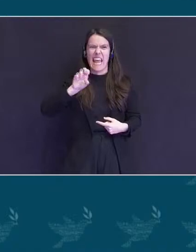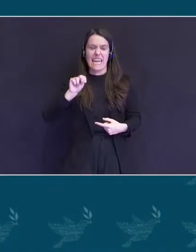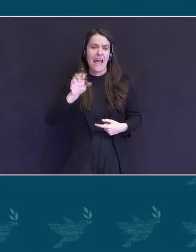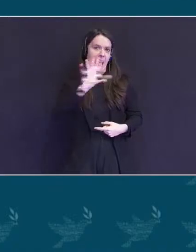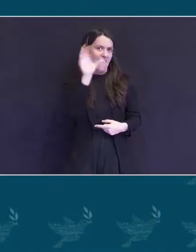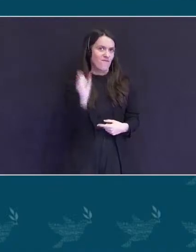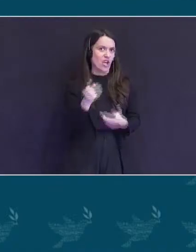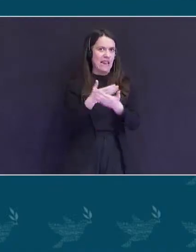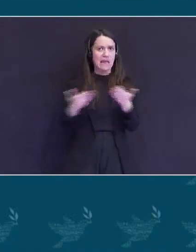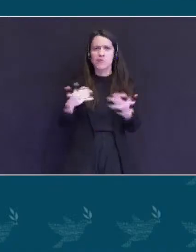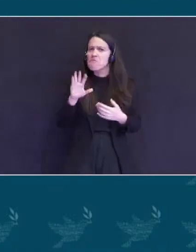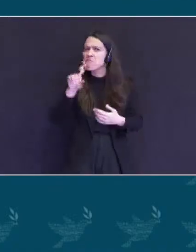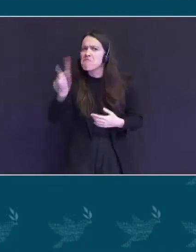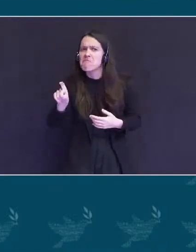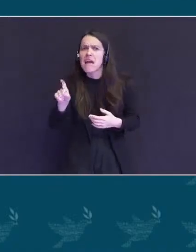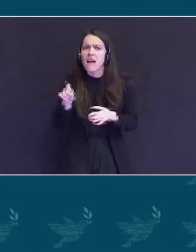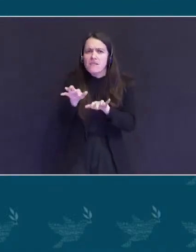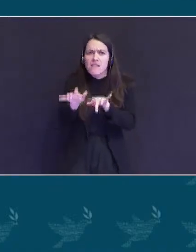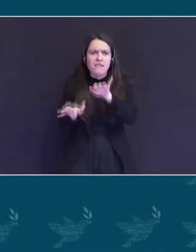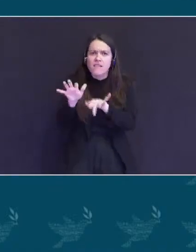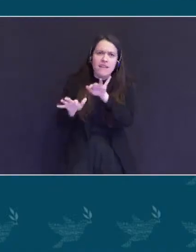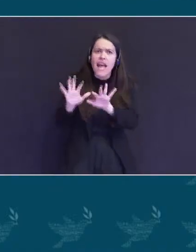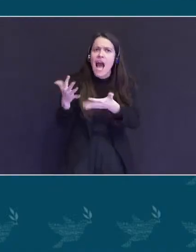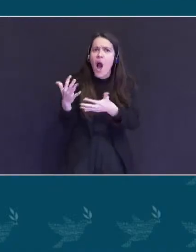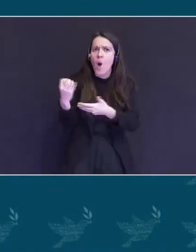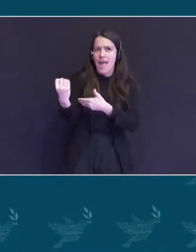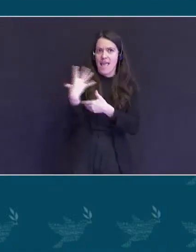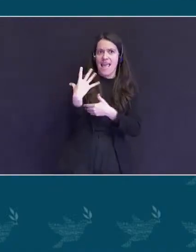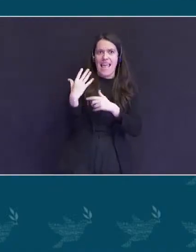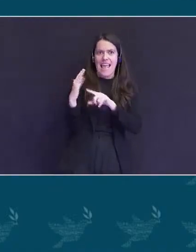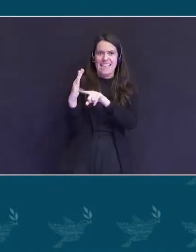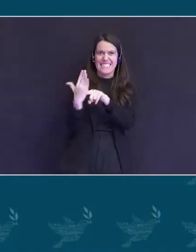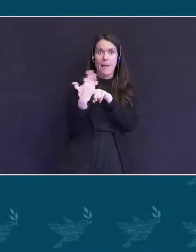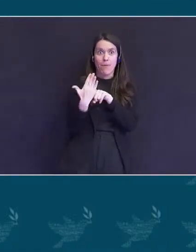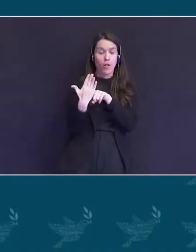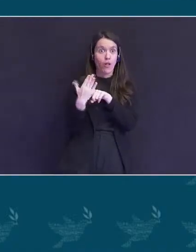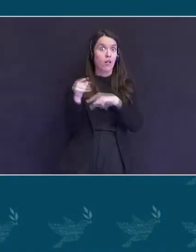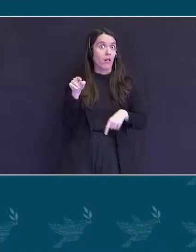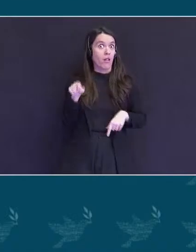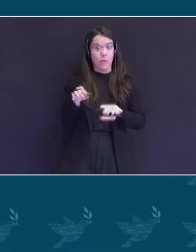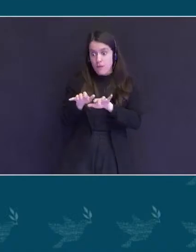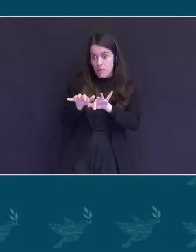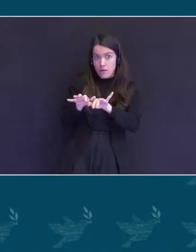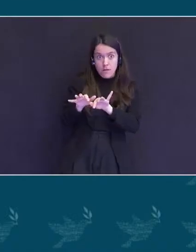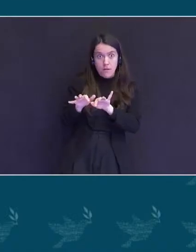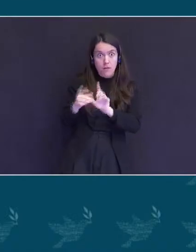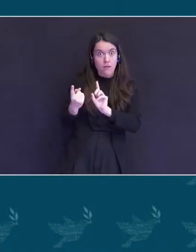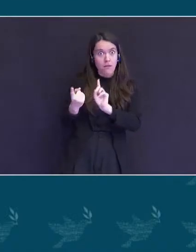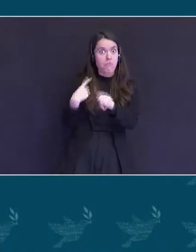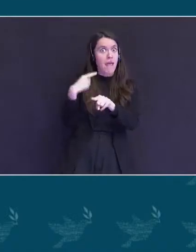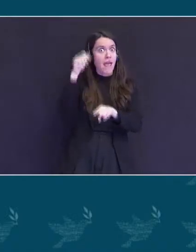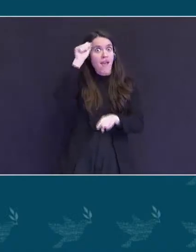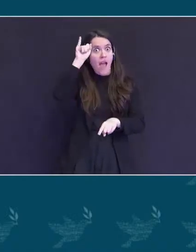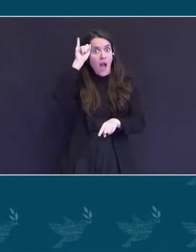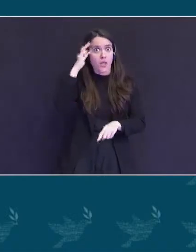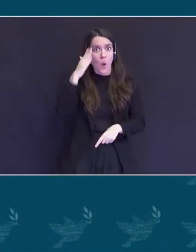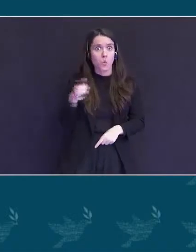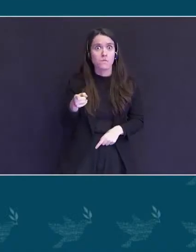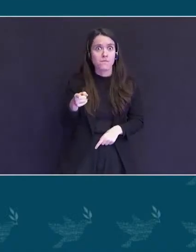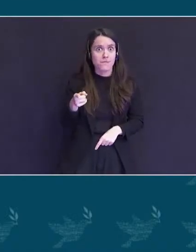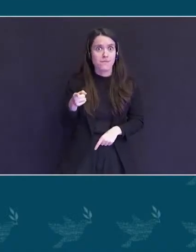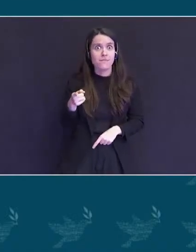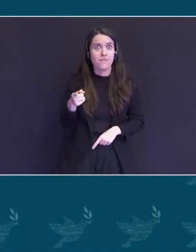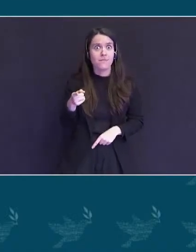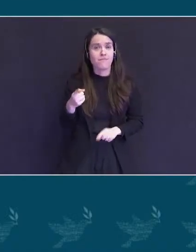I asked to provide some examples on it. And of course, the artificial intelligence knows it. It provides